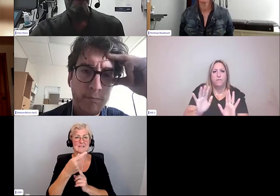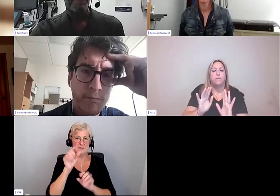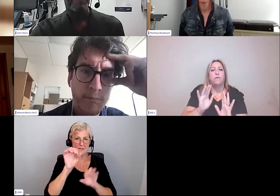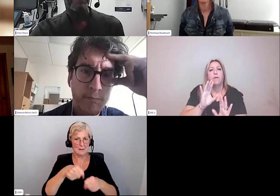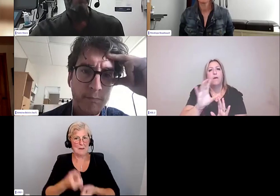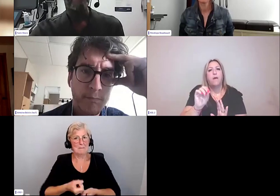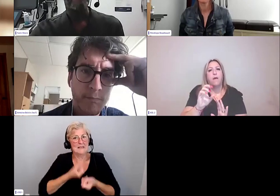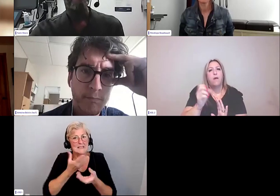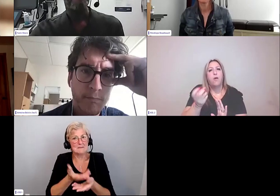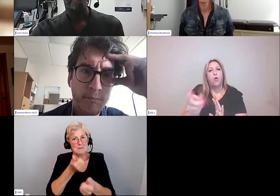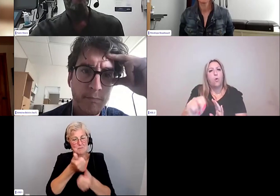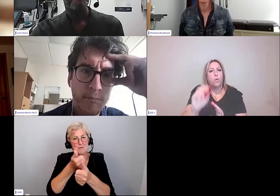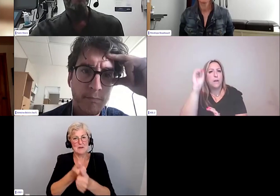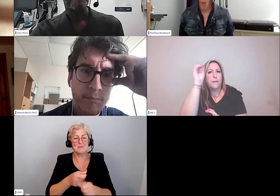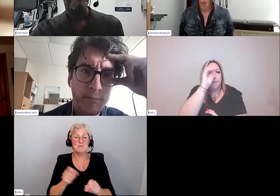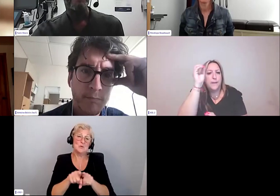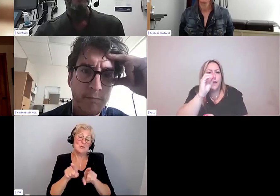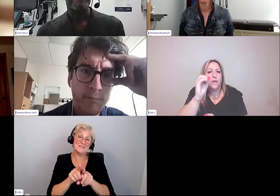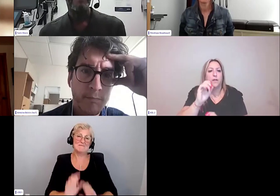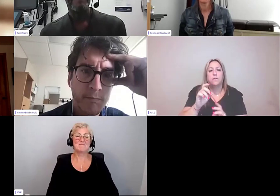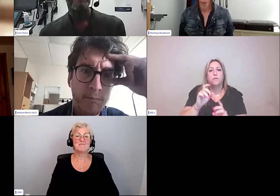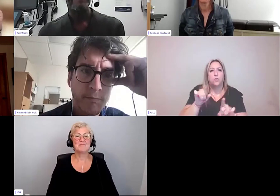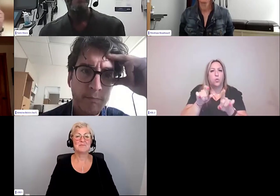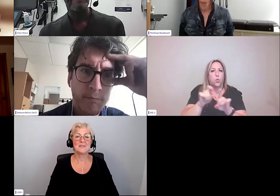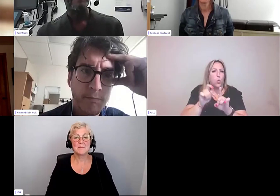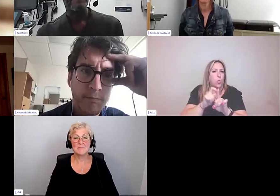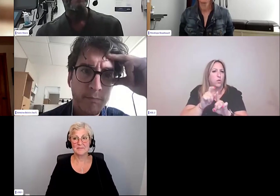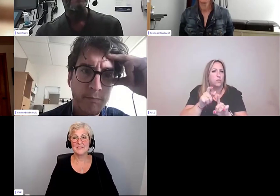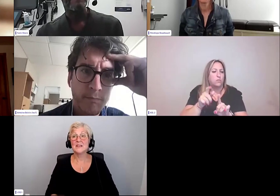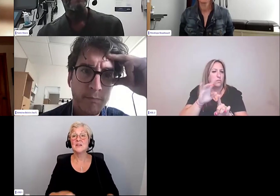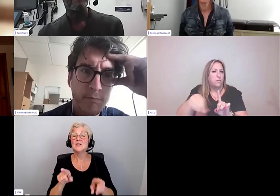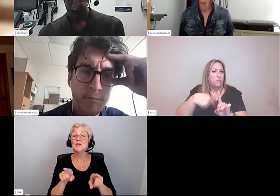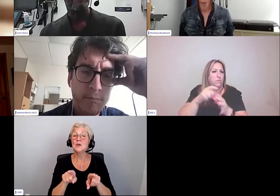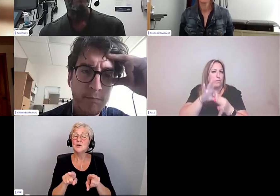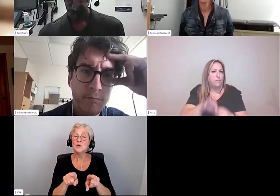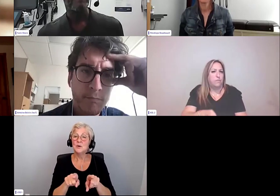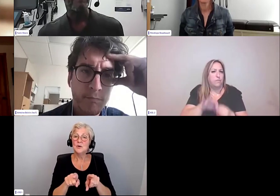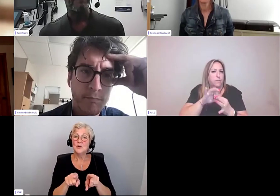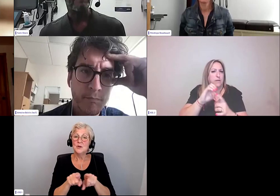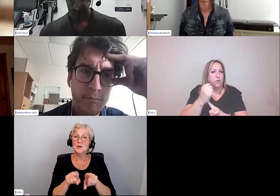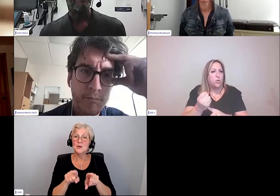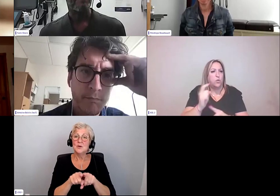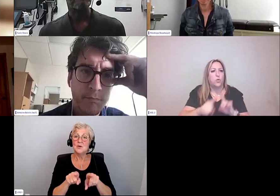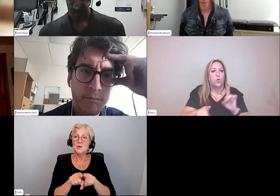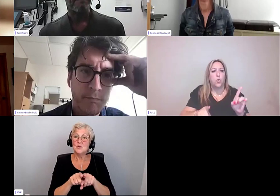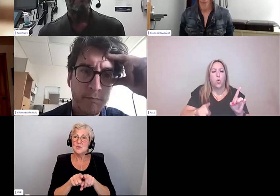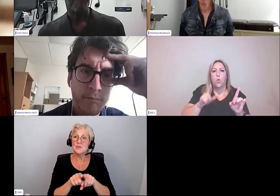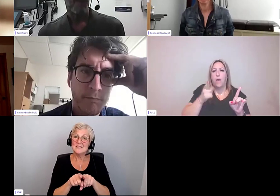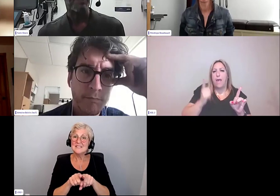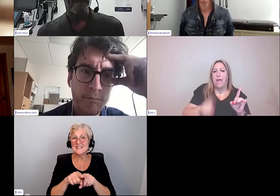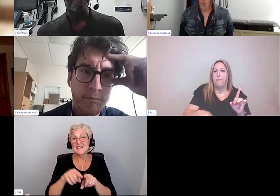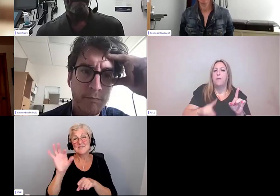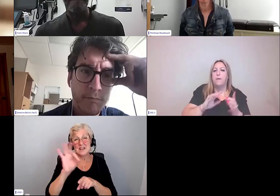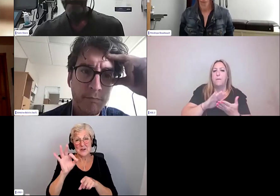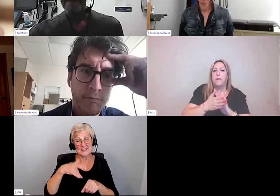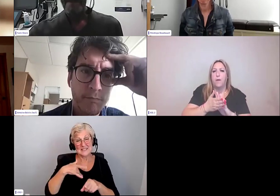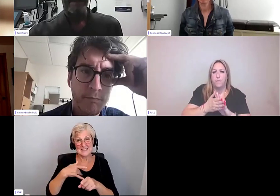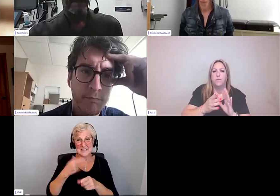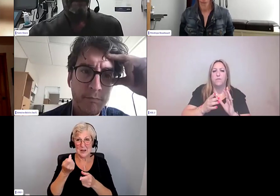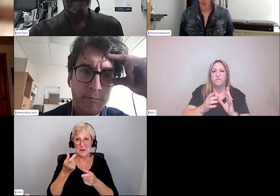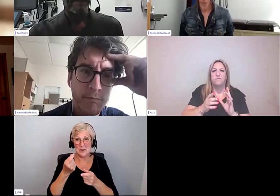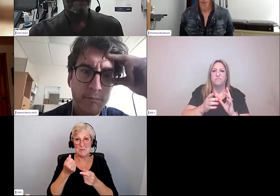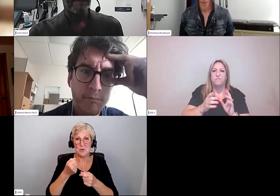their own opinions and words on the situation. So it flattens a little bit the